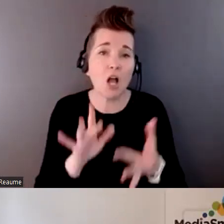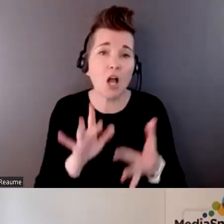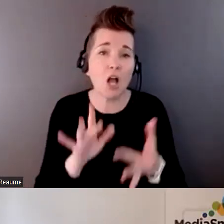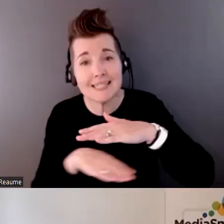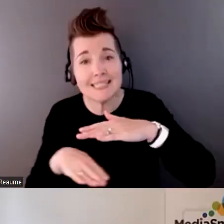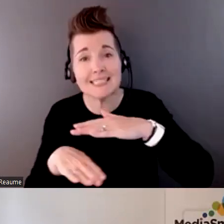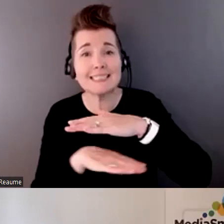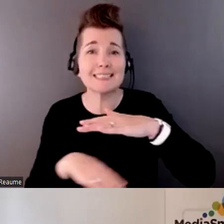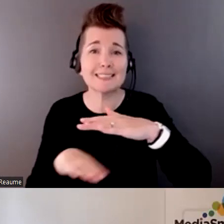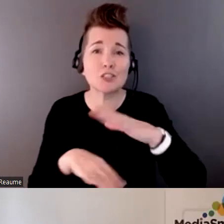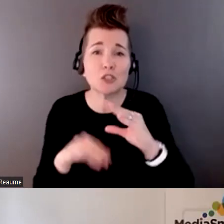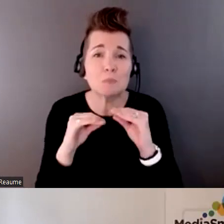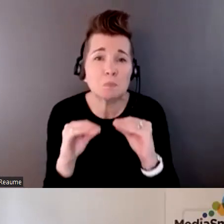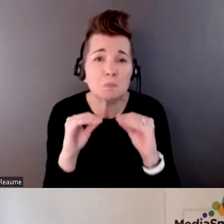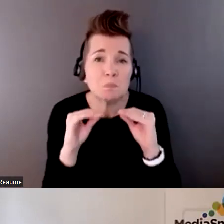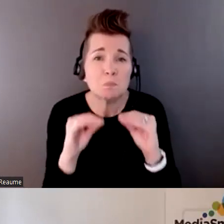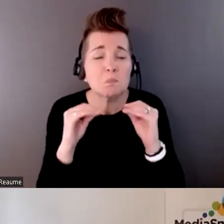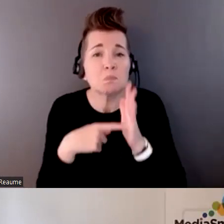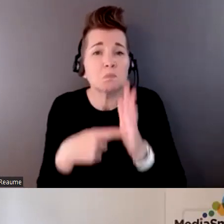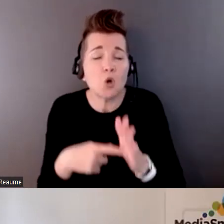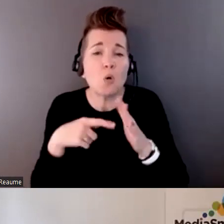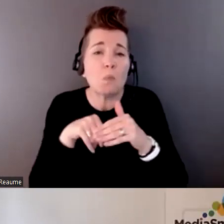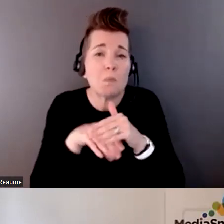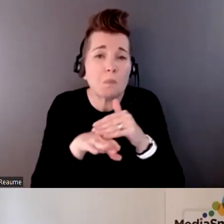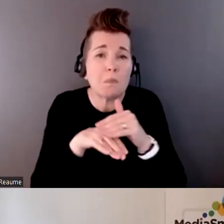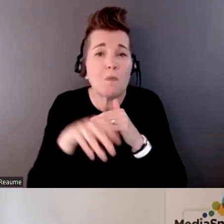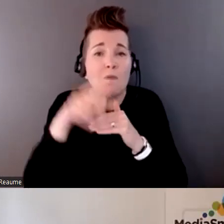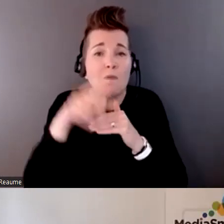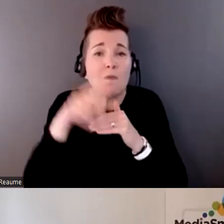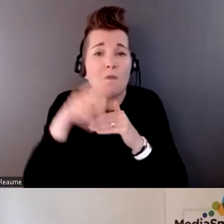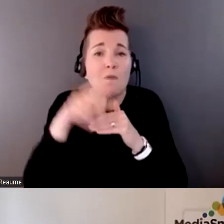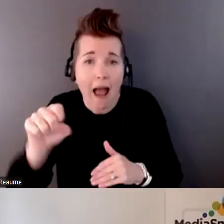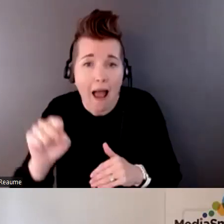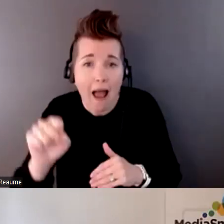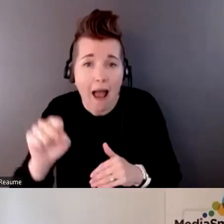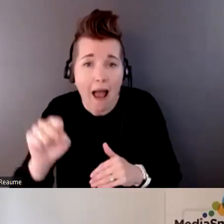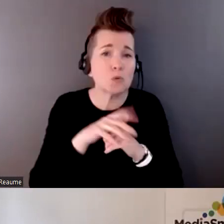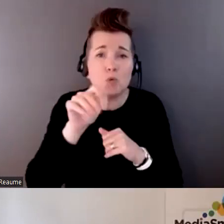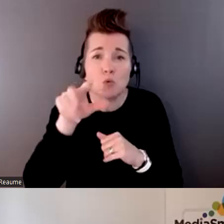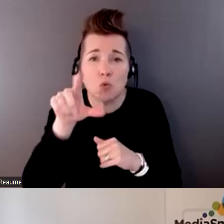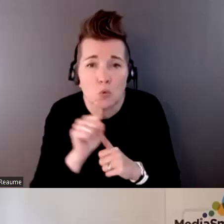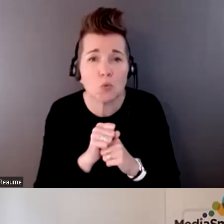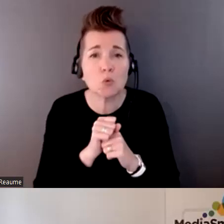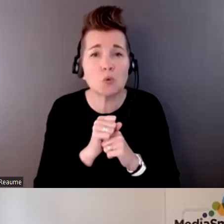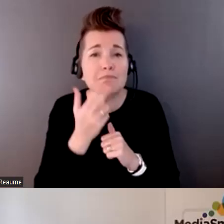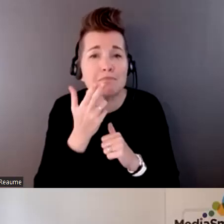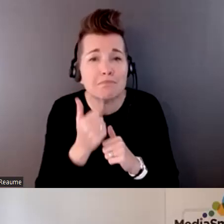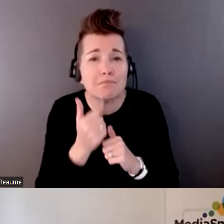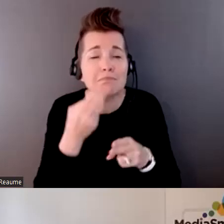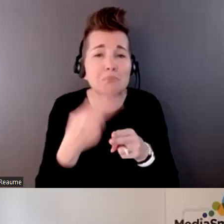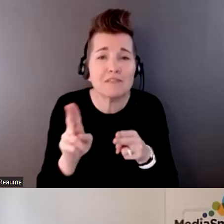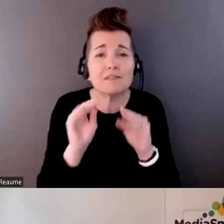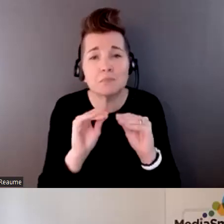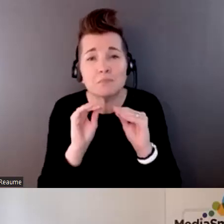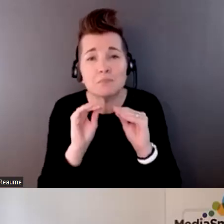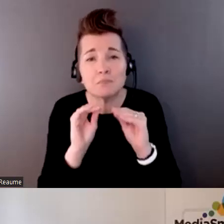online um and accessing things like apps and other sort of basic tools and then there will be some other um sessions more